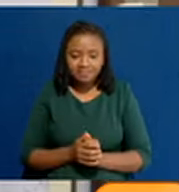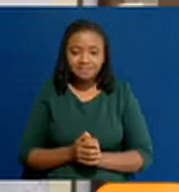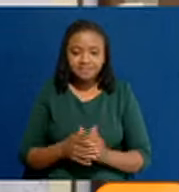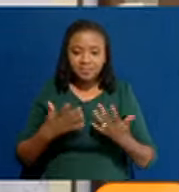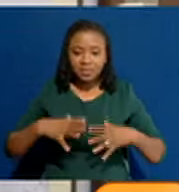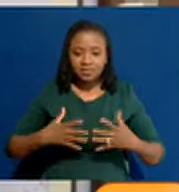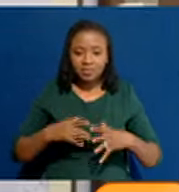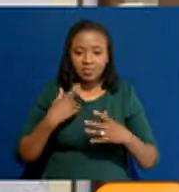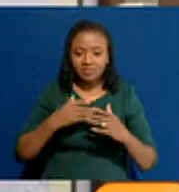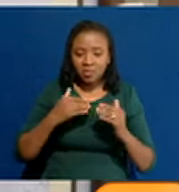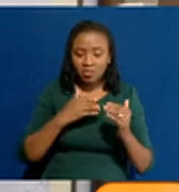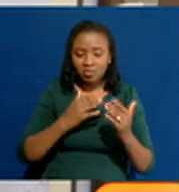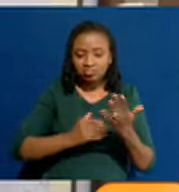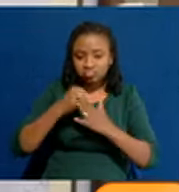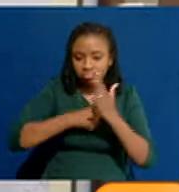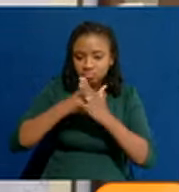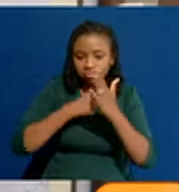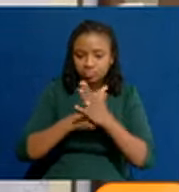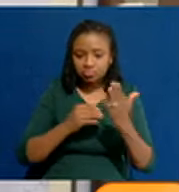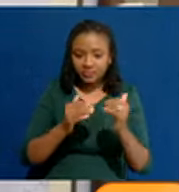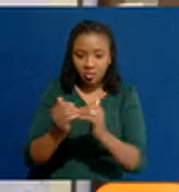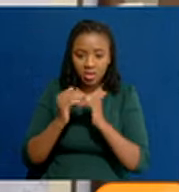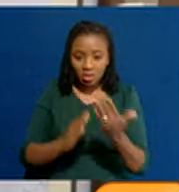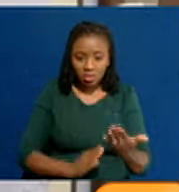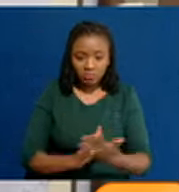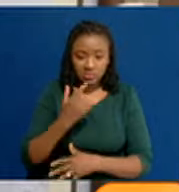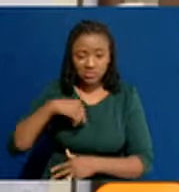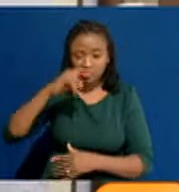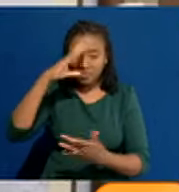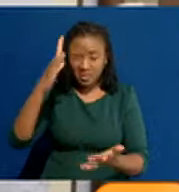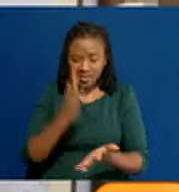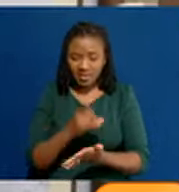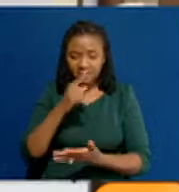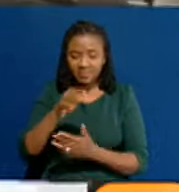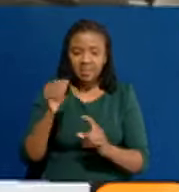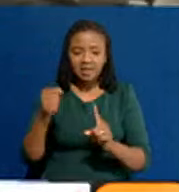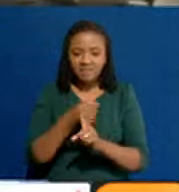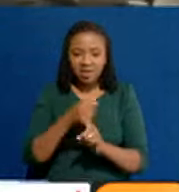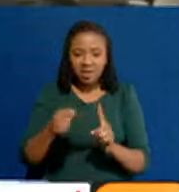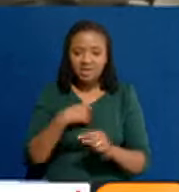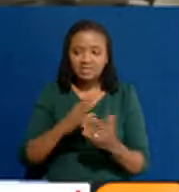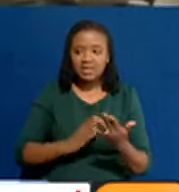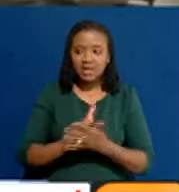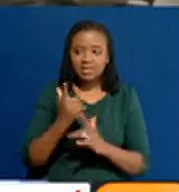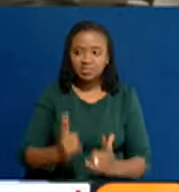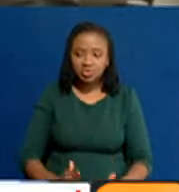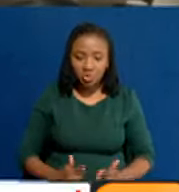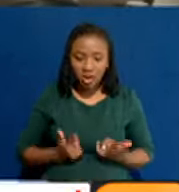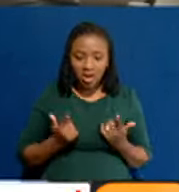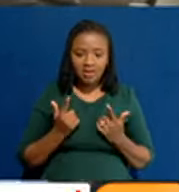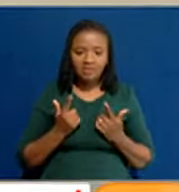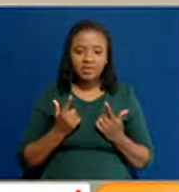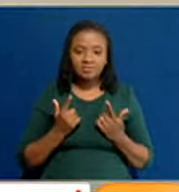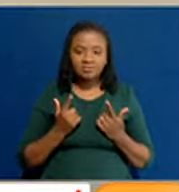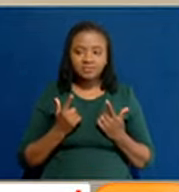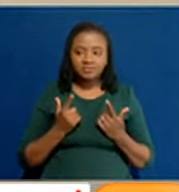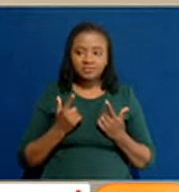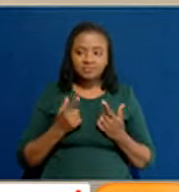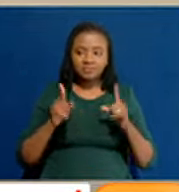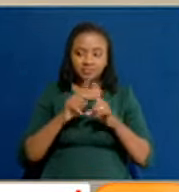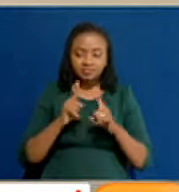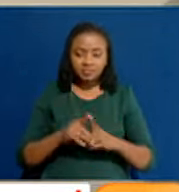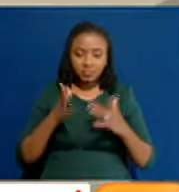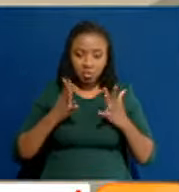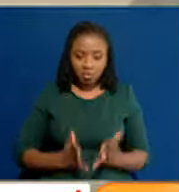human rights defenders, we believe that the death penalty violates the right to life and the freedom from cruel, degrading, and inhuman